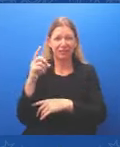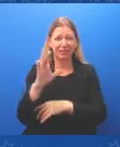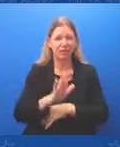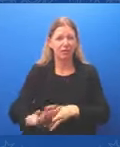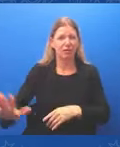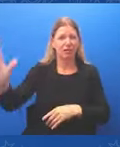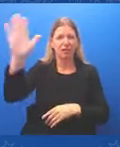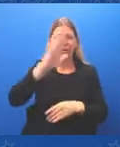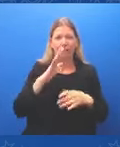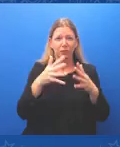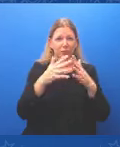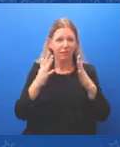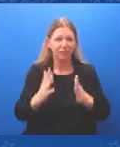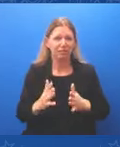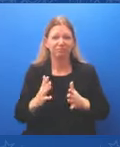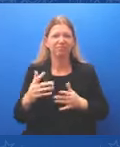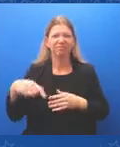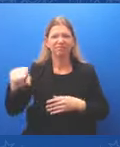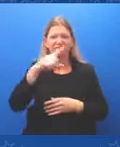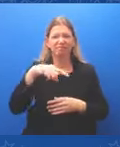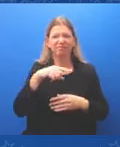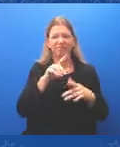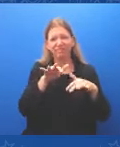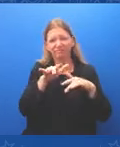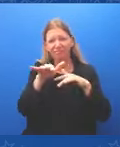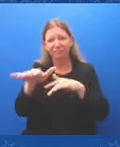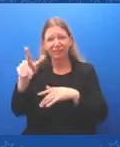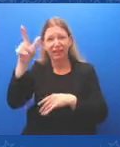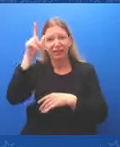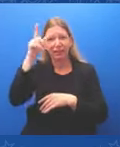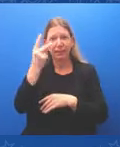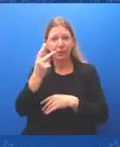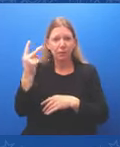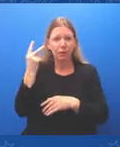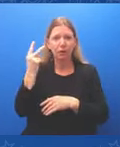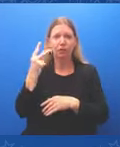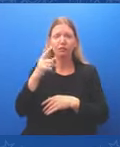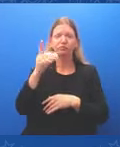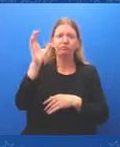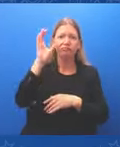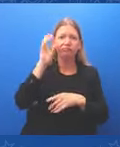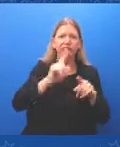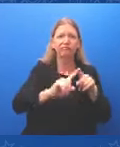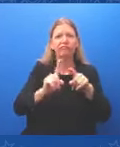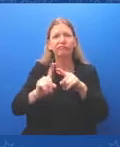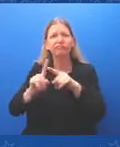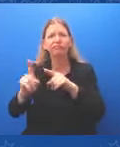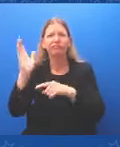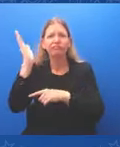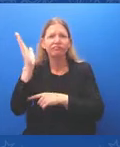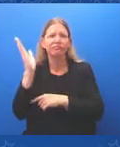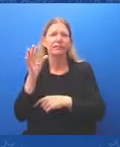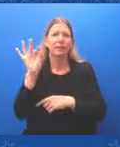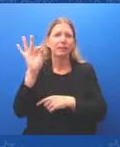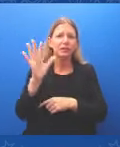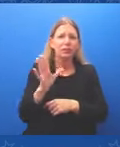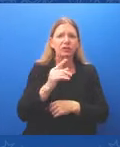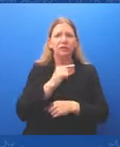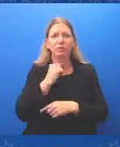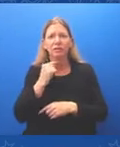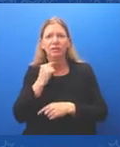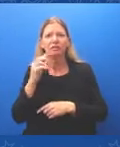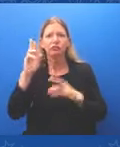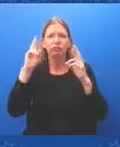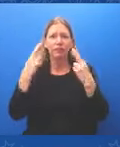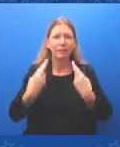like Daisy Bates, the only woman to speak at the march, who spoke about the power of women in the movement. And she was way ahead of our